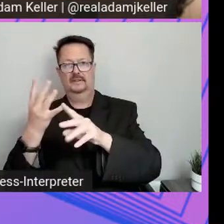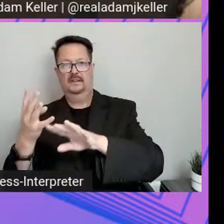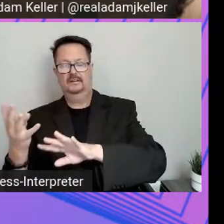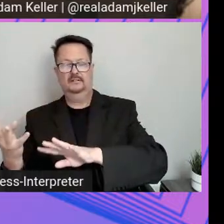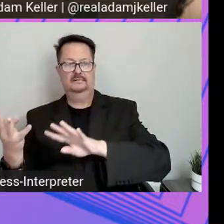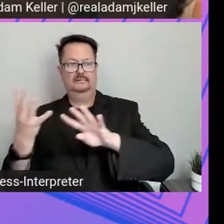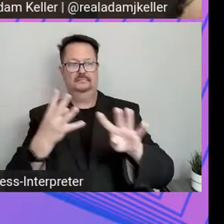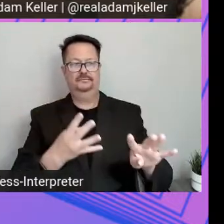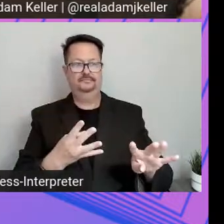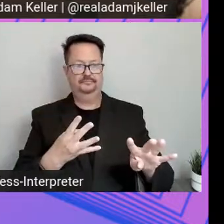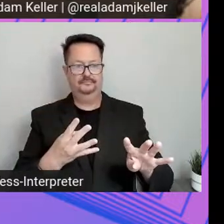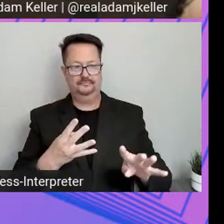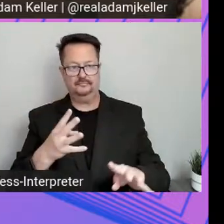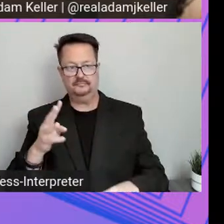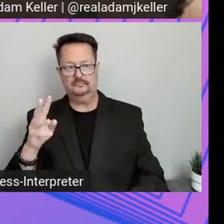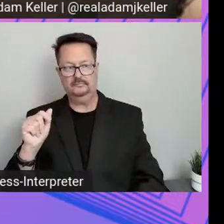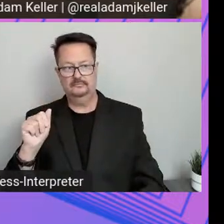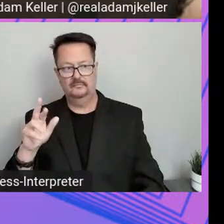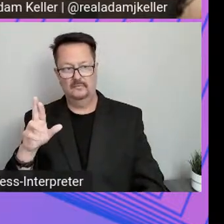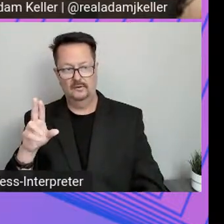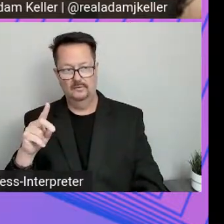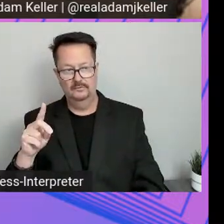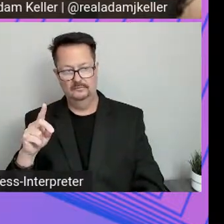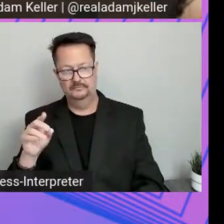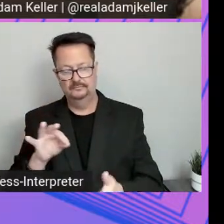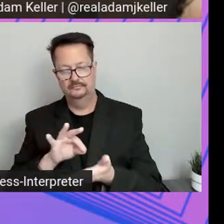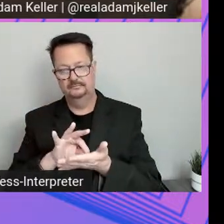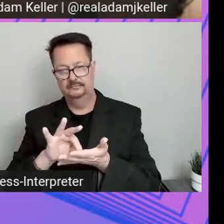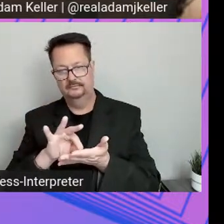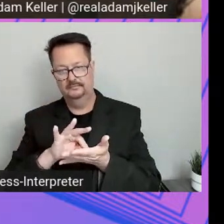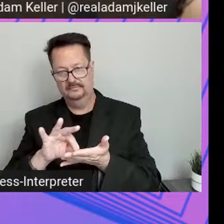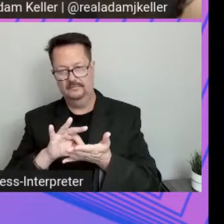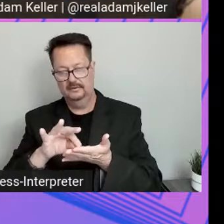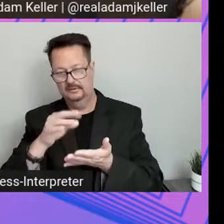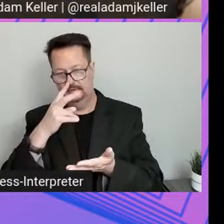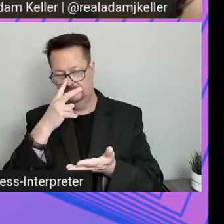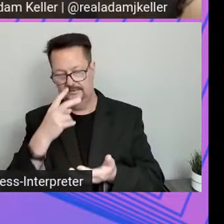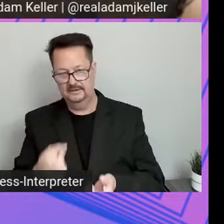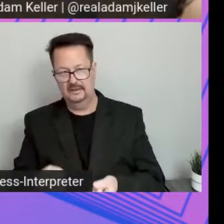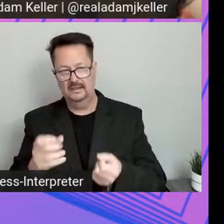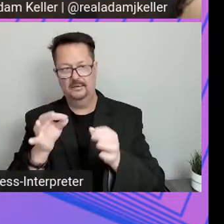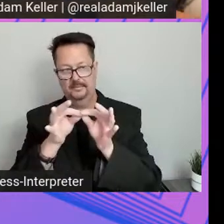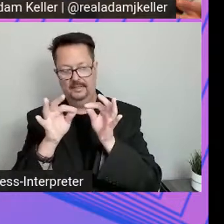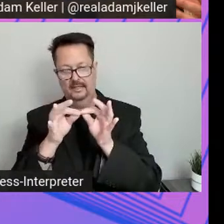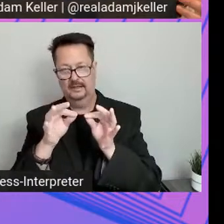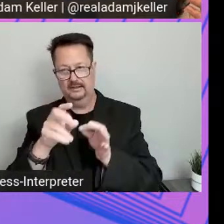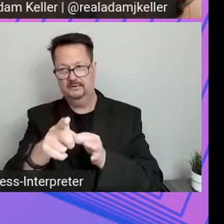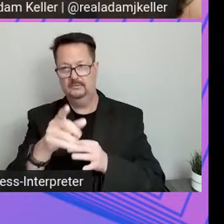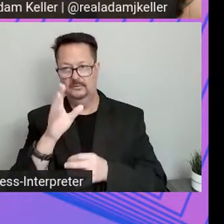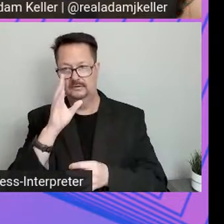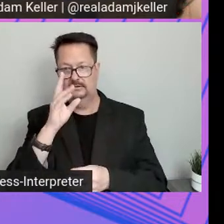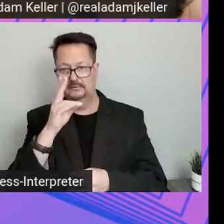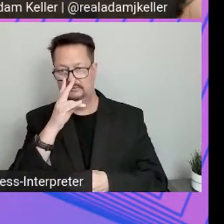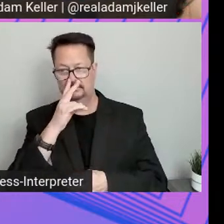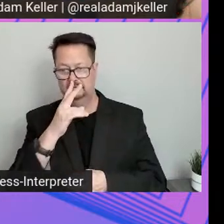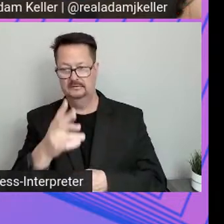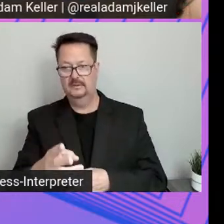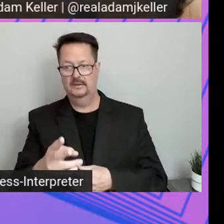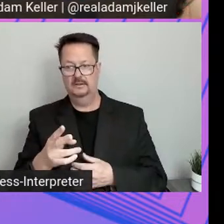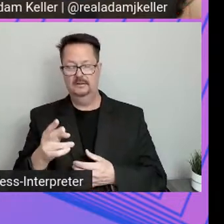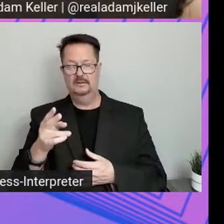count just to see how many lines are actually being generated here. And what you'll see is the CDK actually